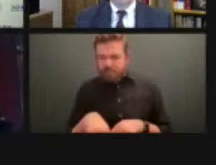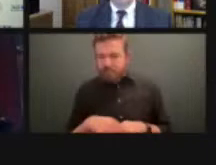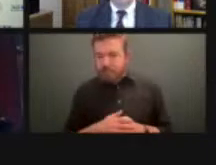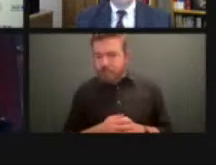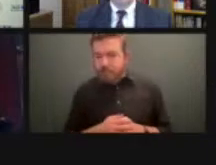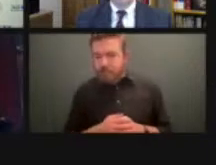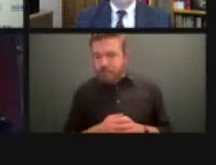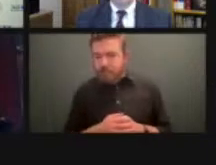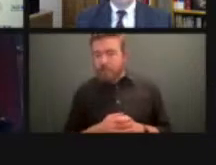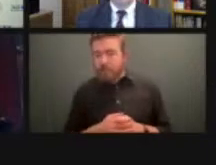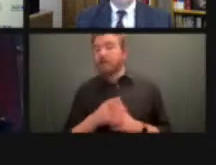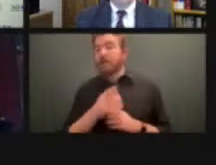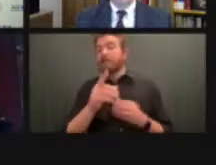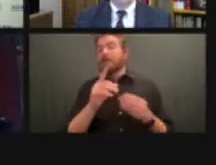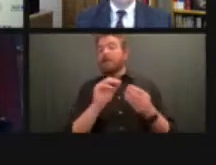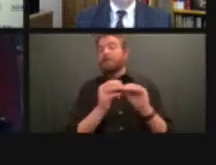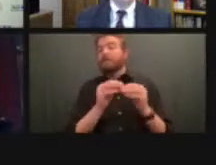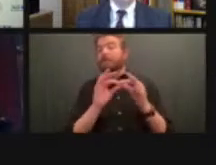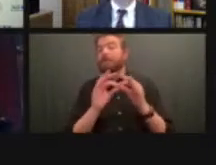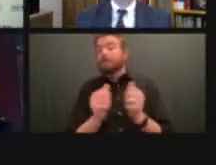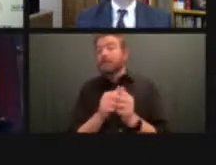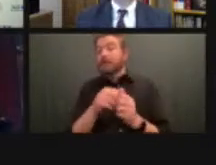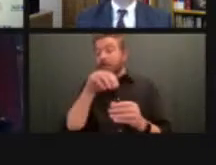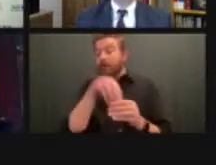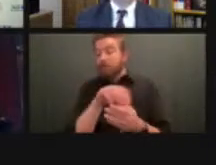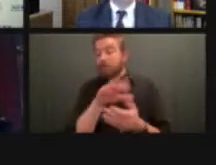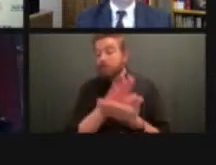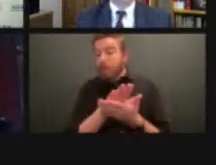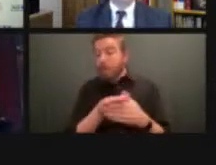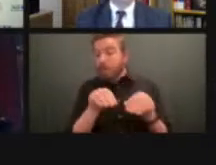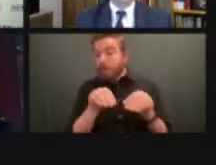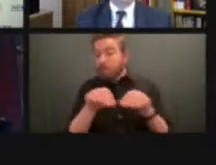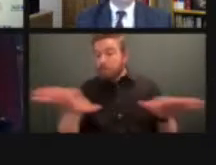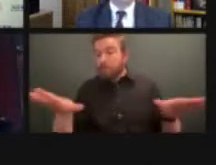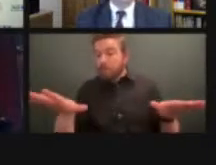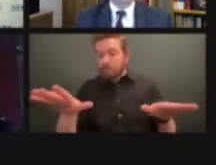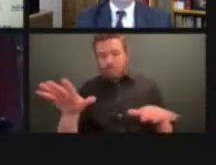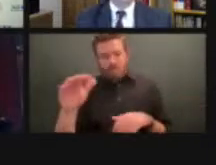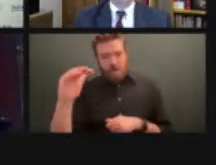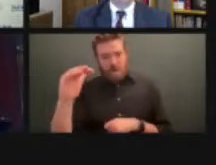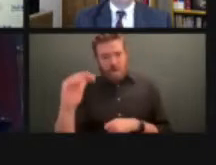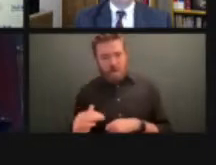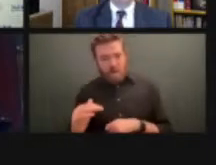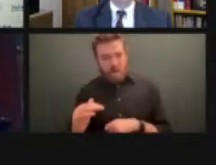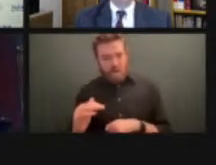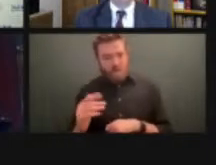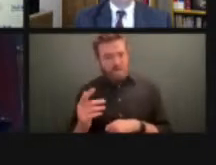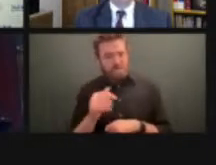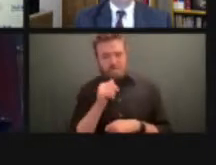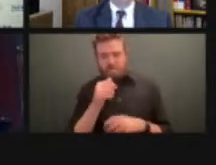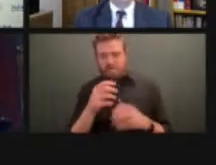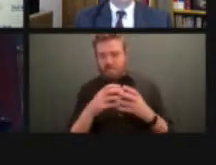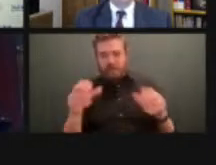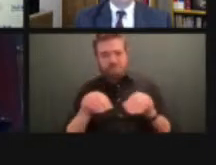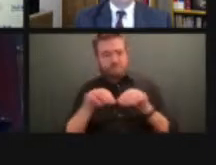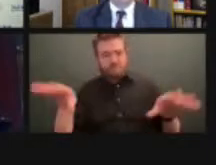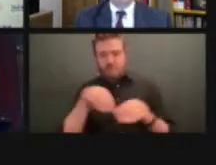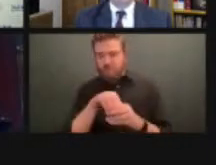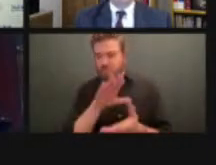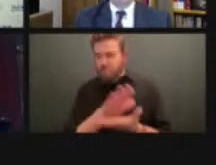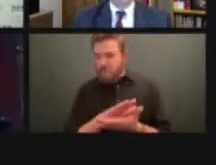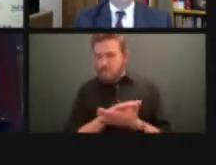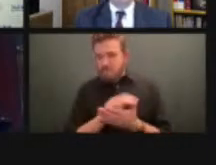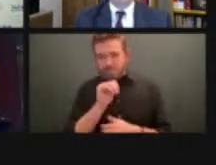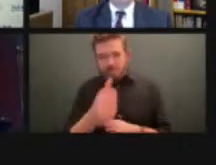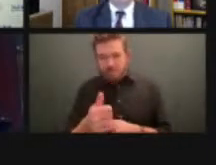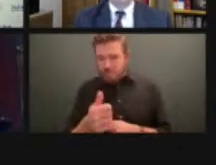below where we would have anticipated given the speed and upward trajectory of Omicron. This speaks directly to the importance of the layered